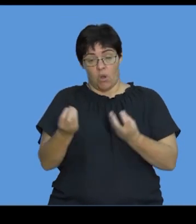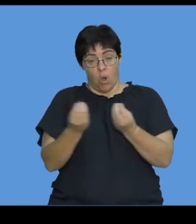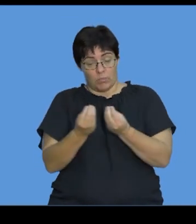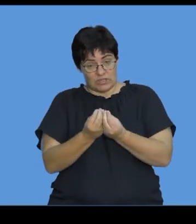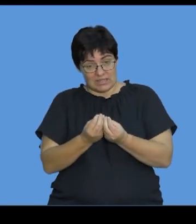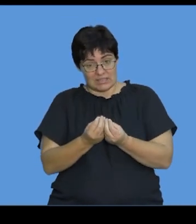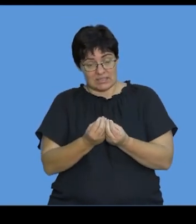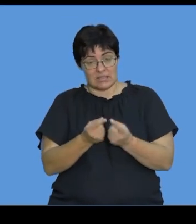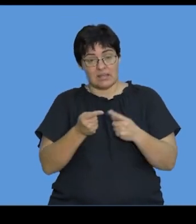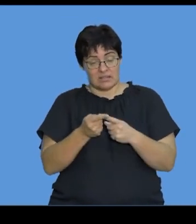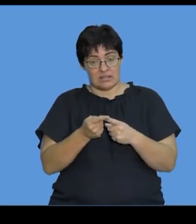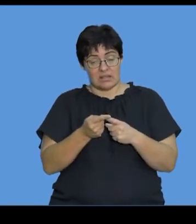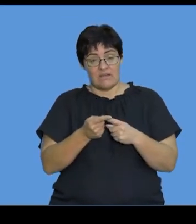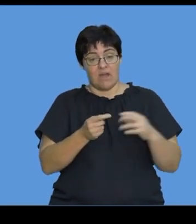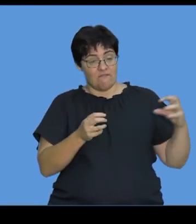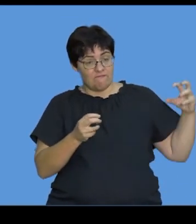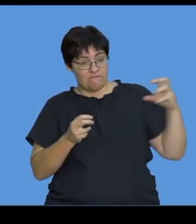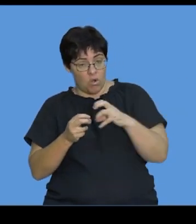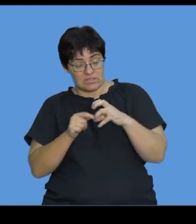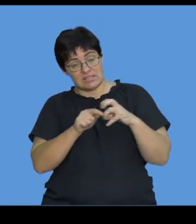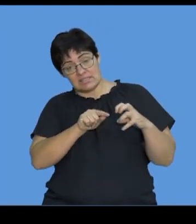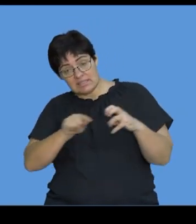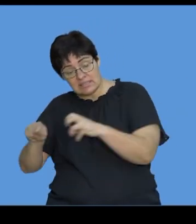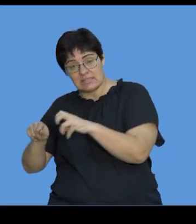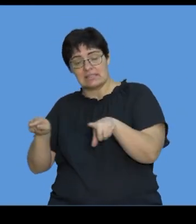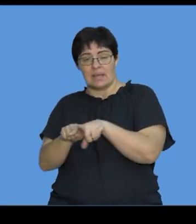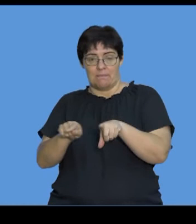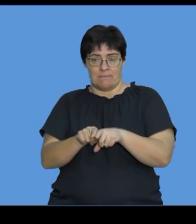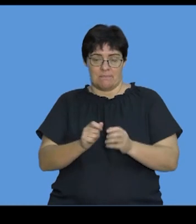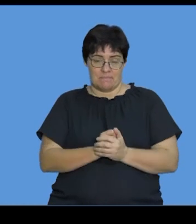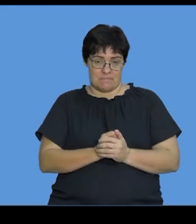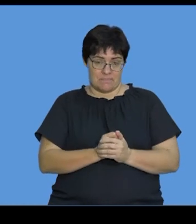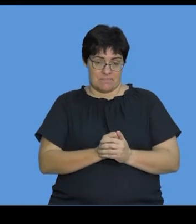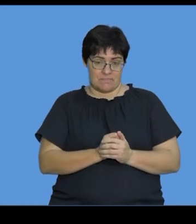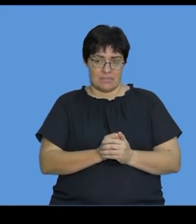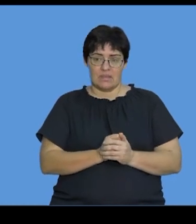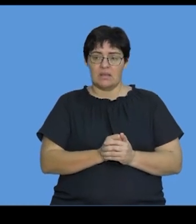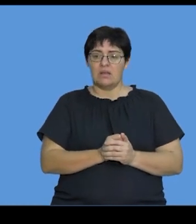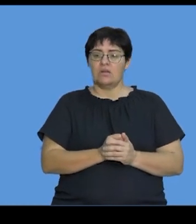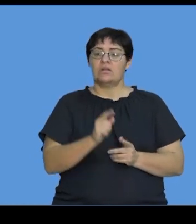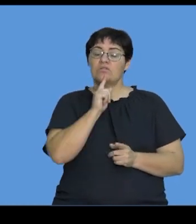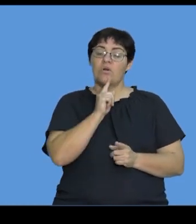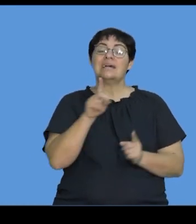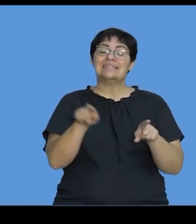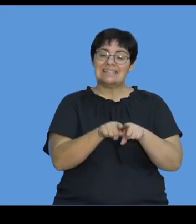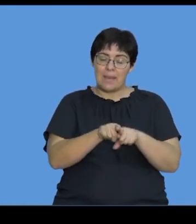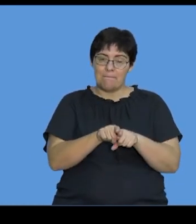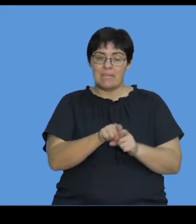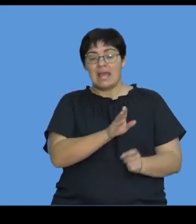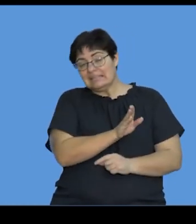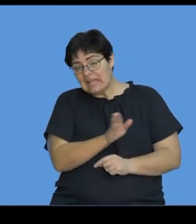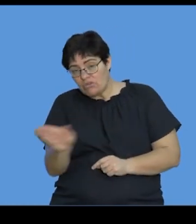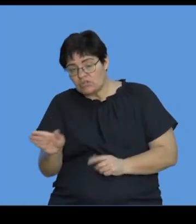of momentum of the object in the direction of the net force. Please don't forget out, because I see this as well, and this is one of those